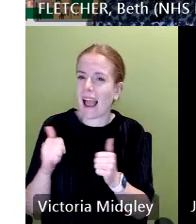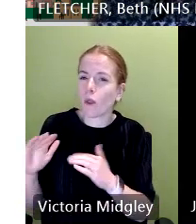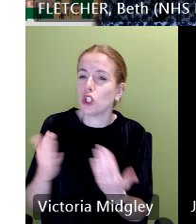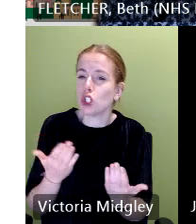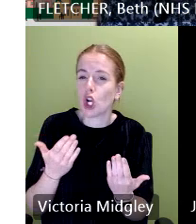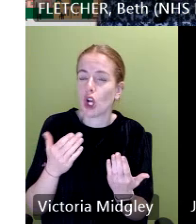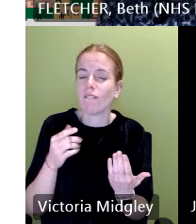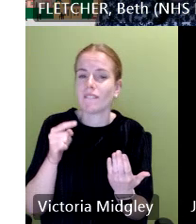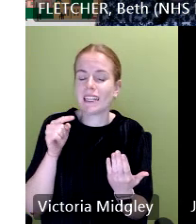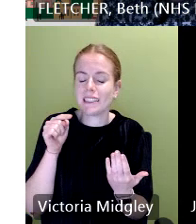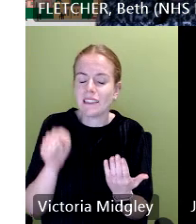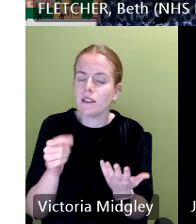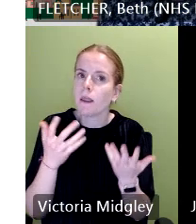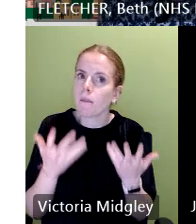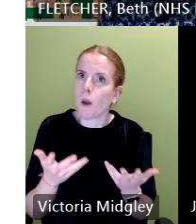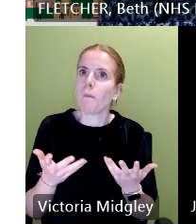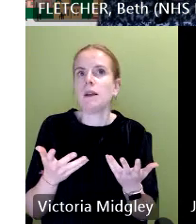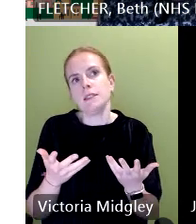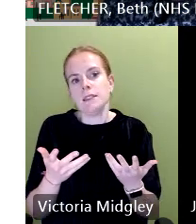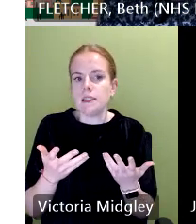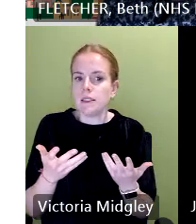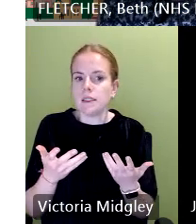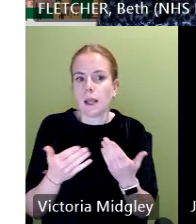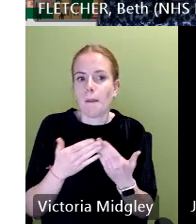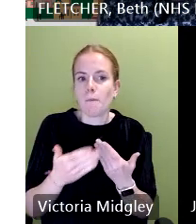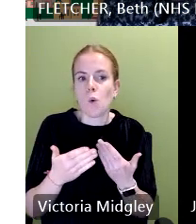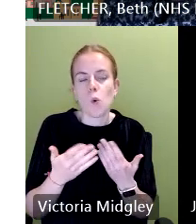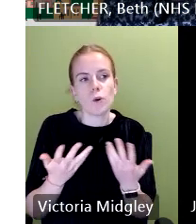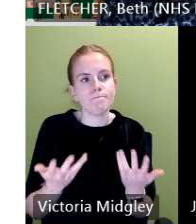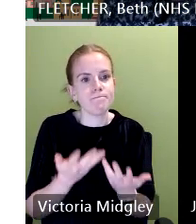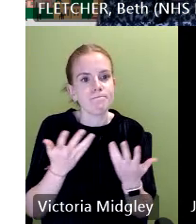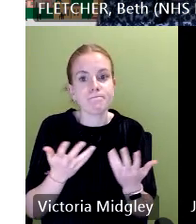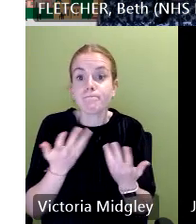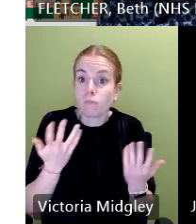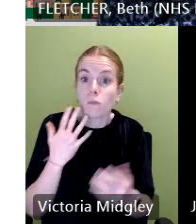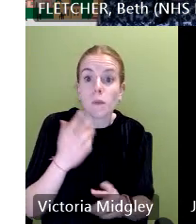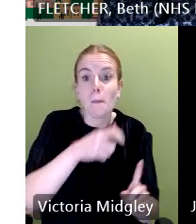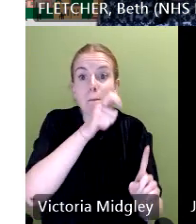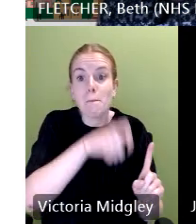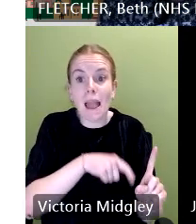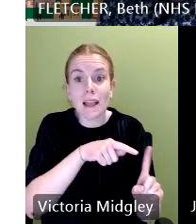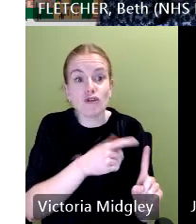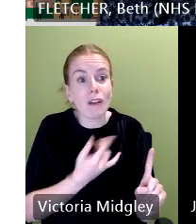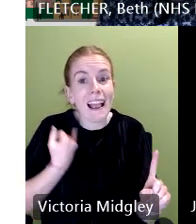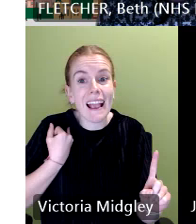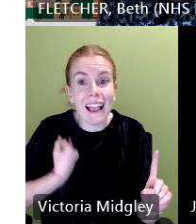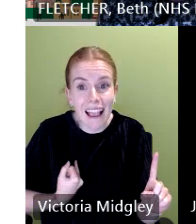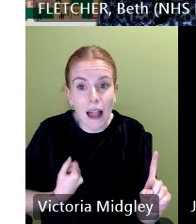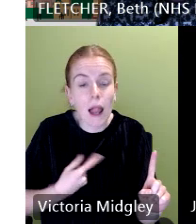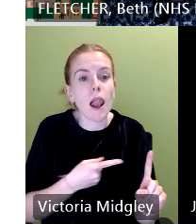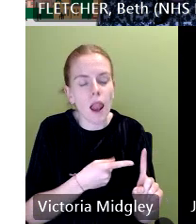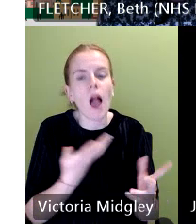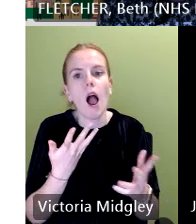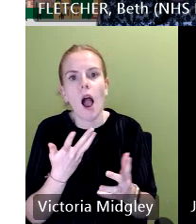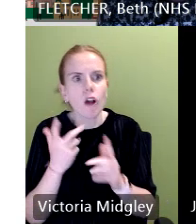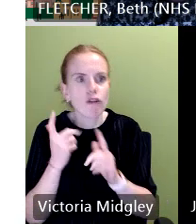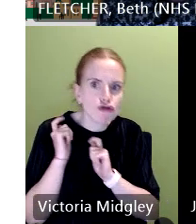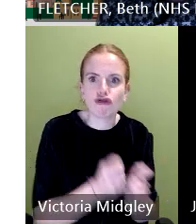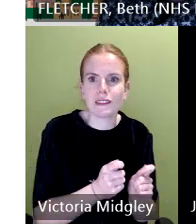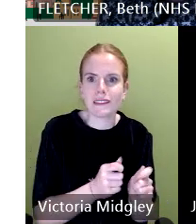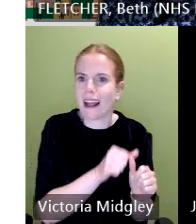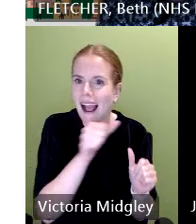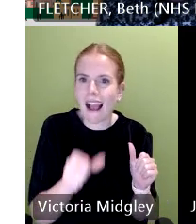predominantly focused on treating people when they are ill. We do a lot of prevention work at the moment and